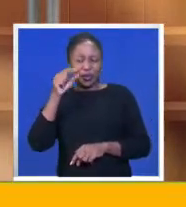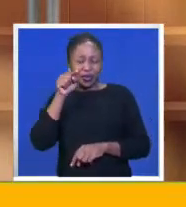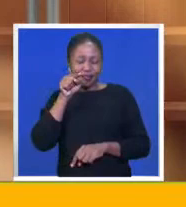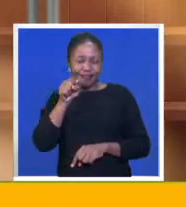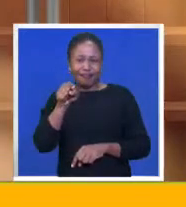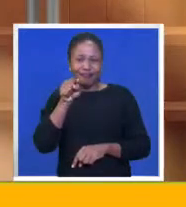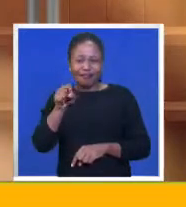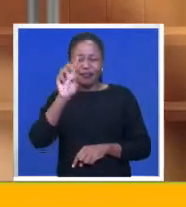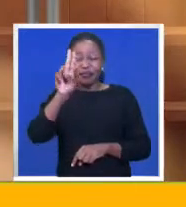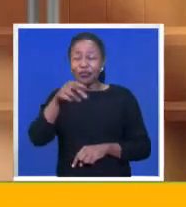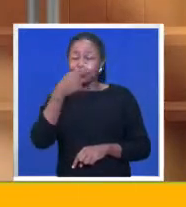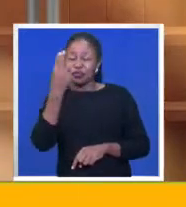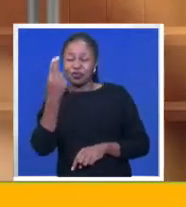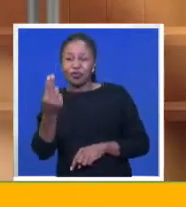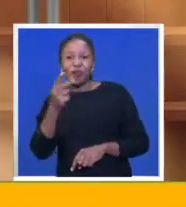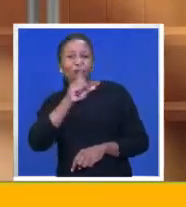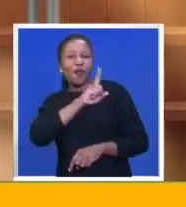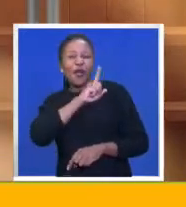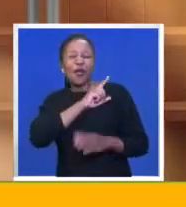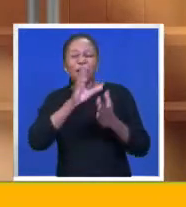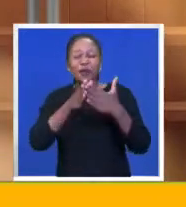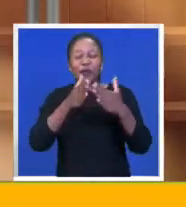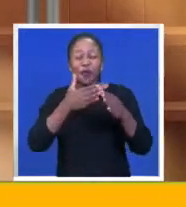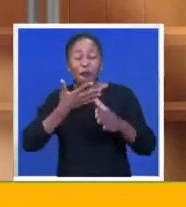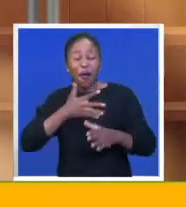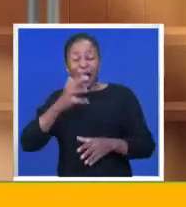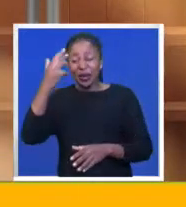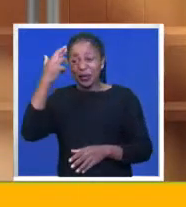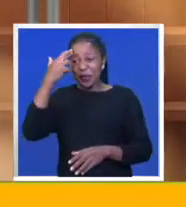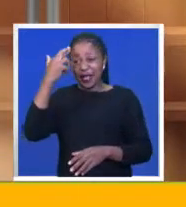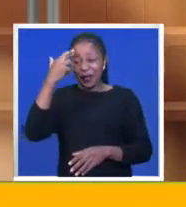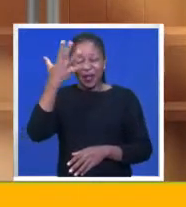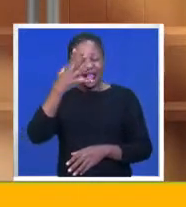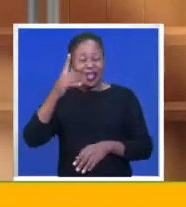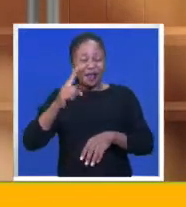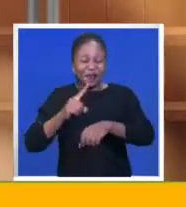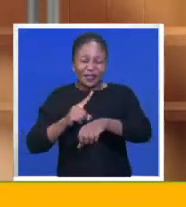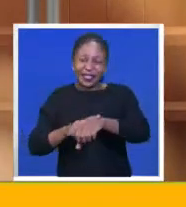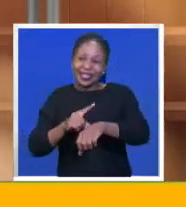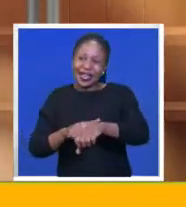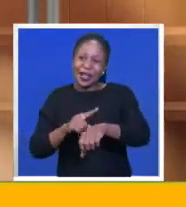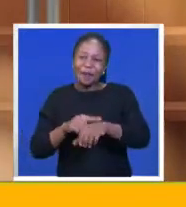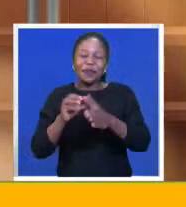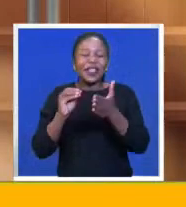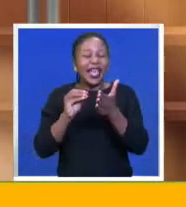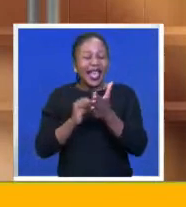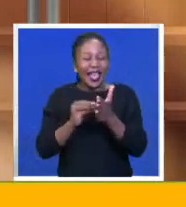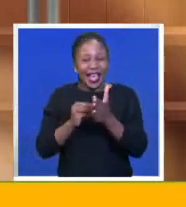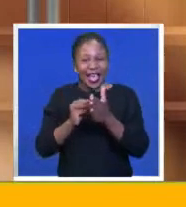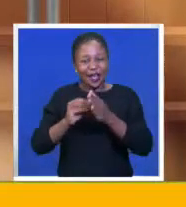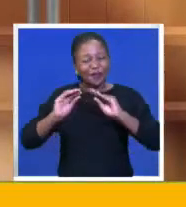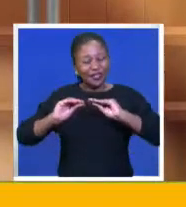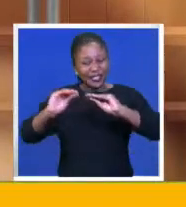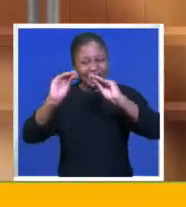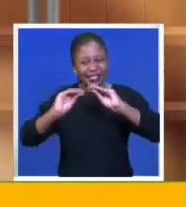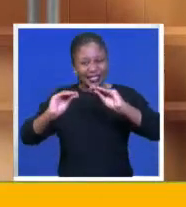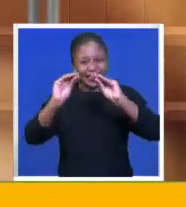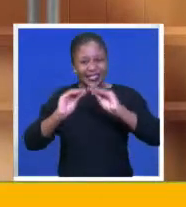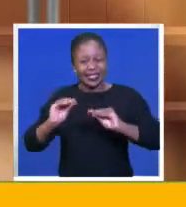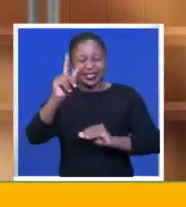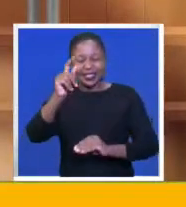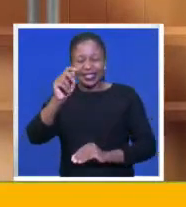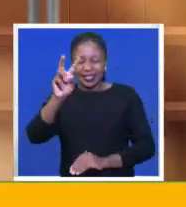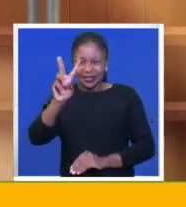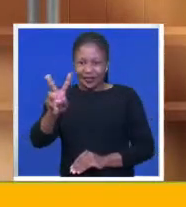subscribe button to subscribe, and just so that you know when we are live at 2 p.m. And of course, do